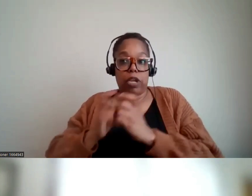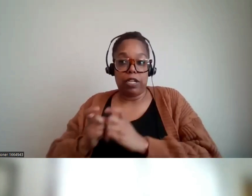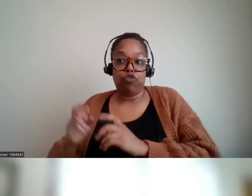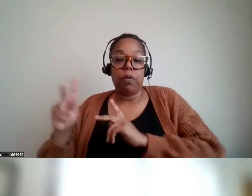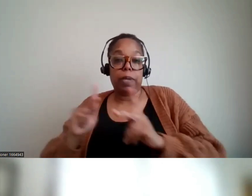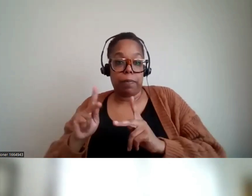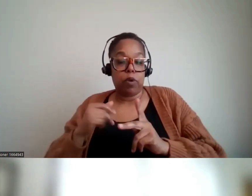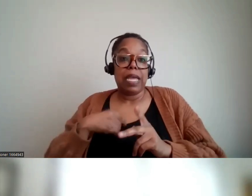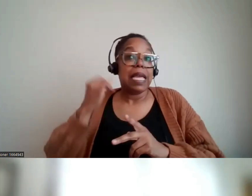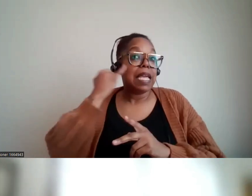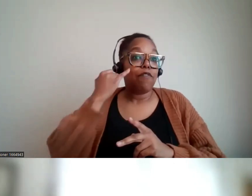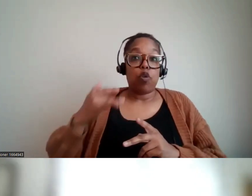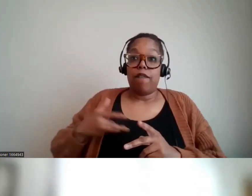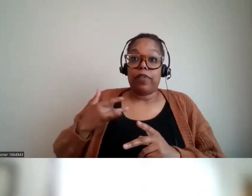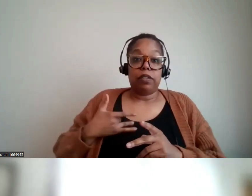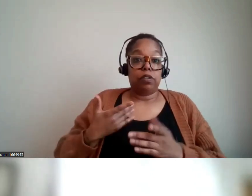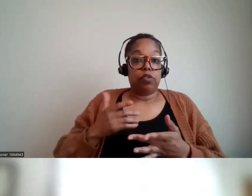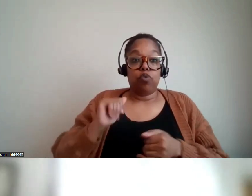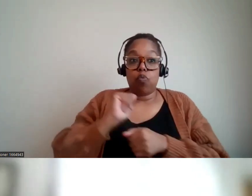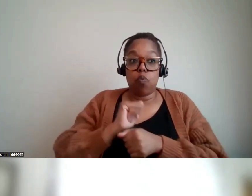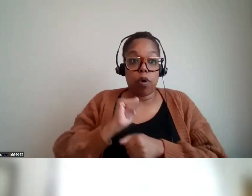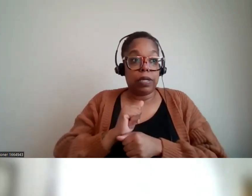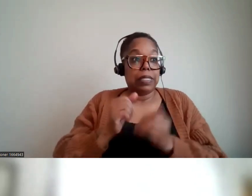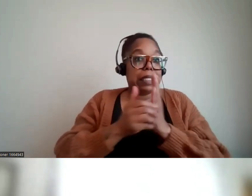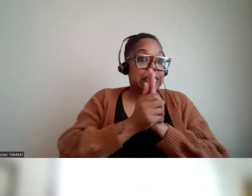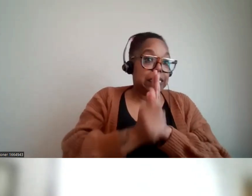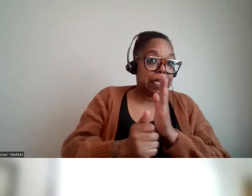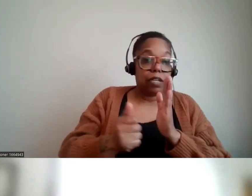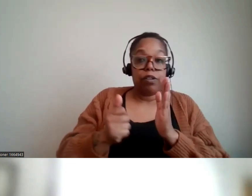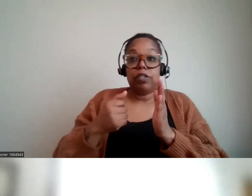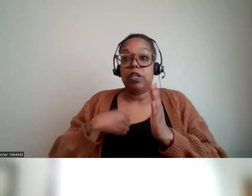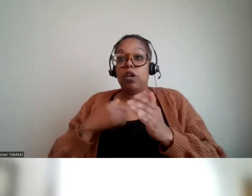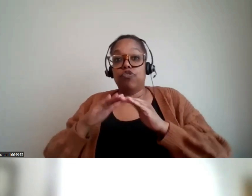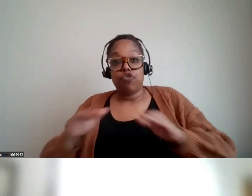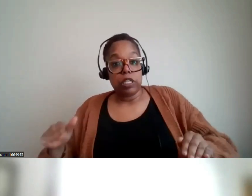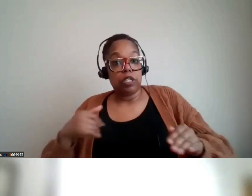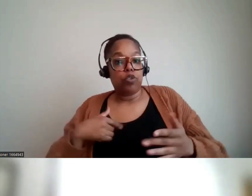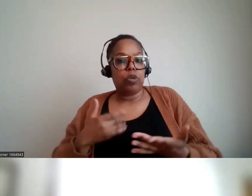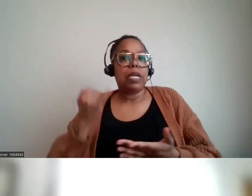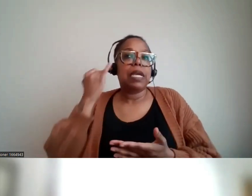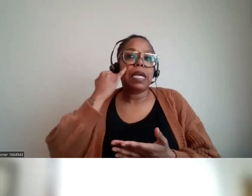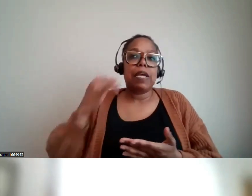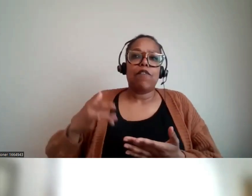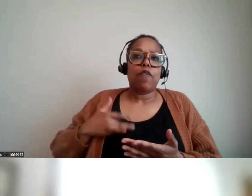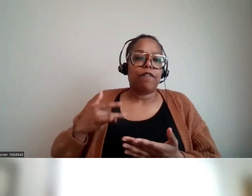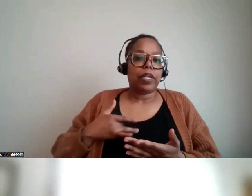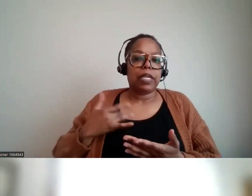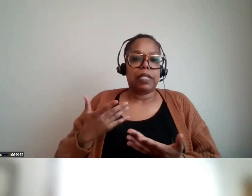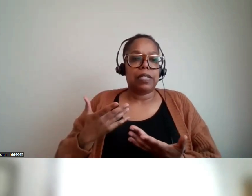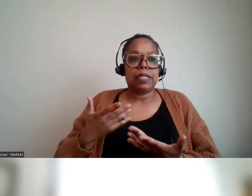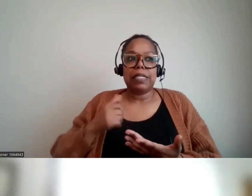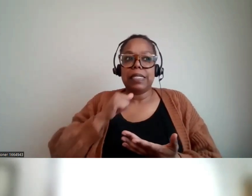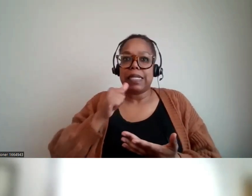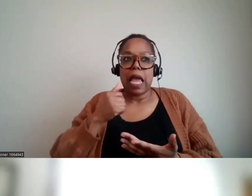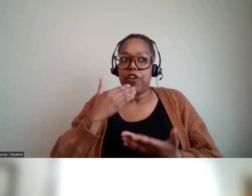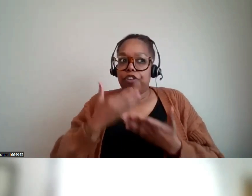you have the skills to be working with kids and families who are in crisis, you feel inadequate and you feel incompetent, and that is not a good